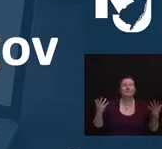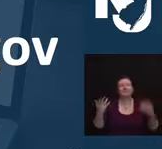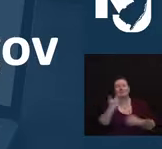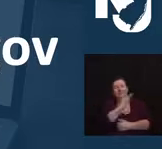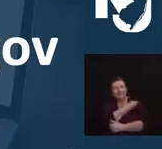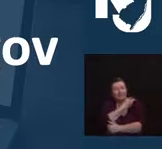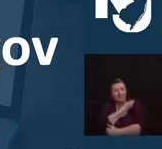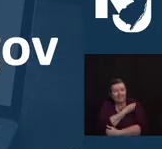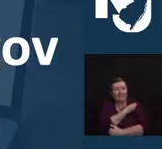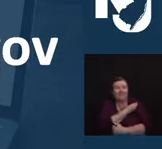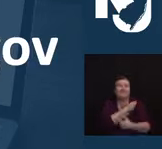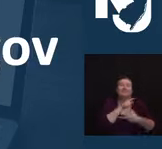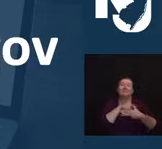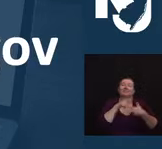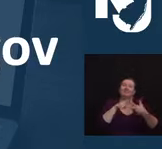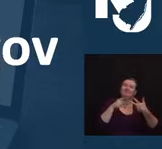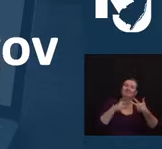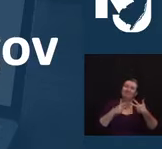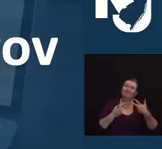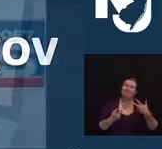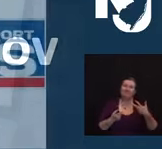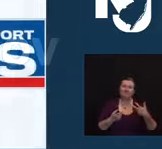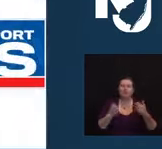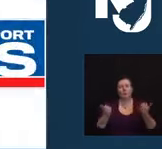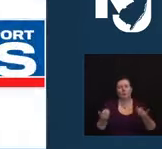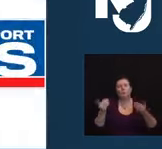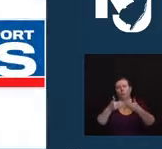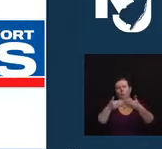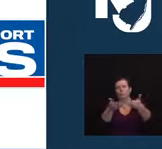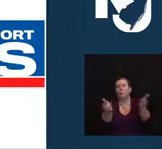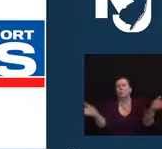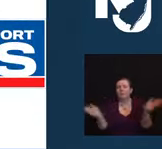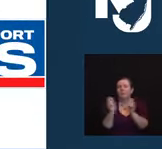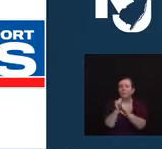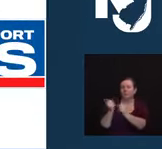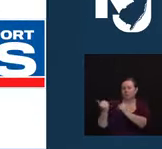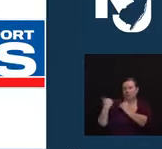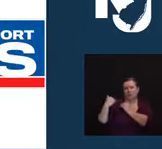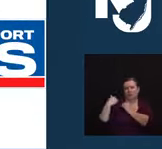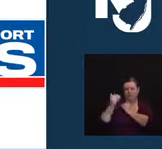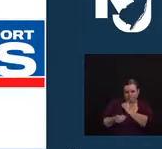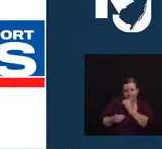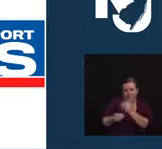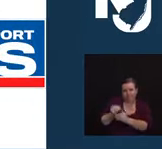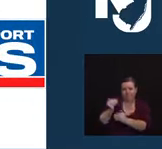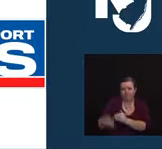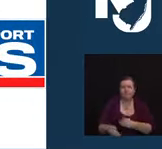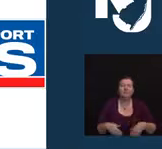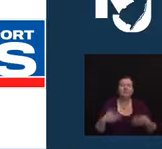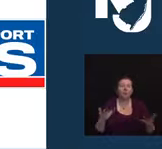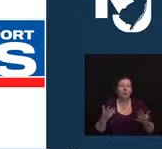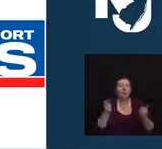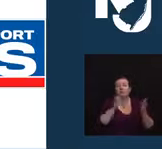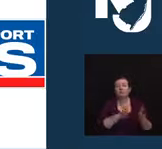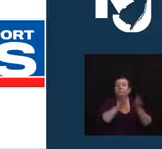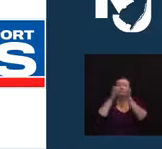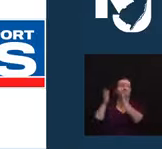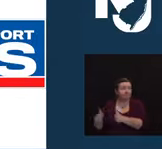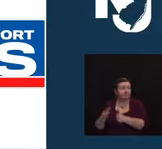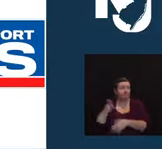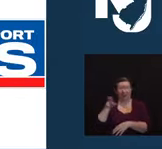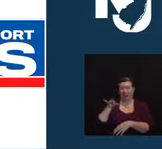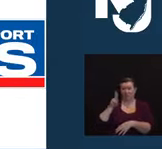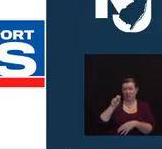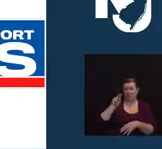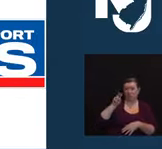reopen. Switching gears, yesterday, that organization gave us tremendous news and another